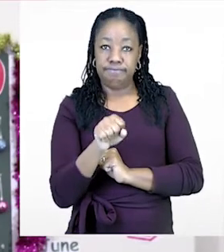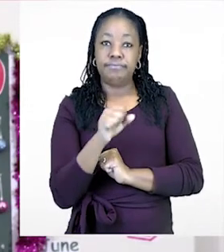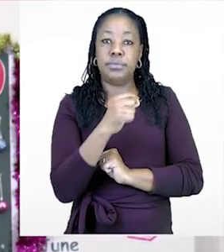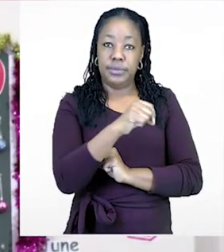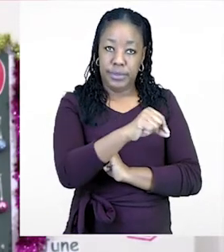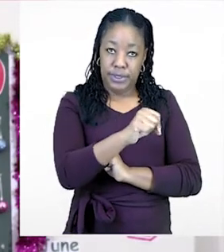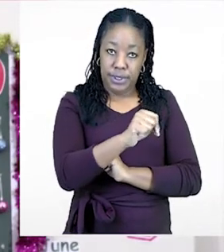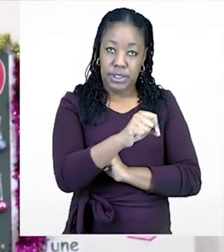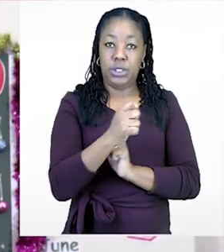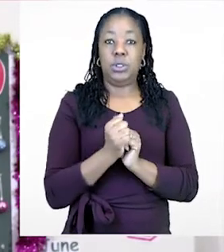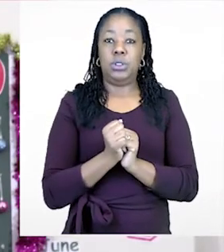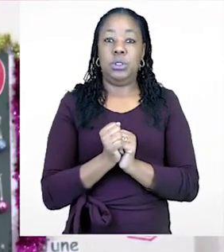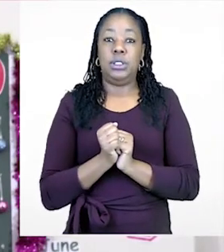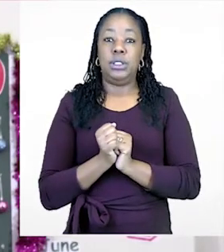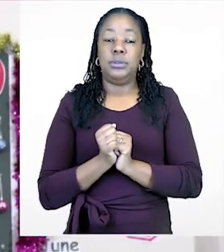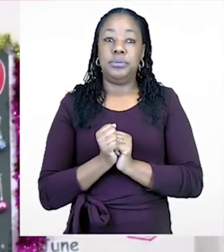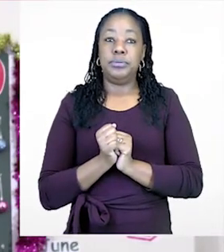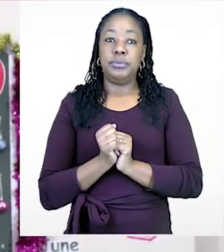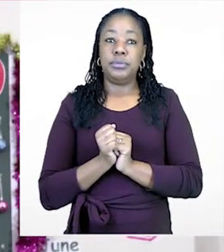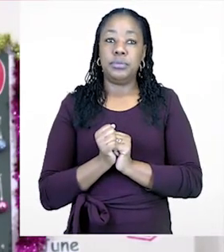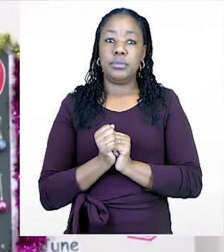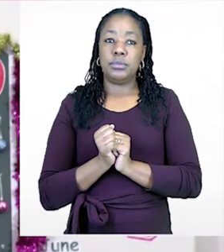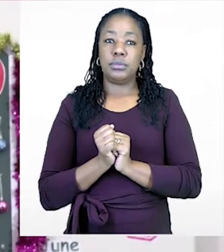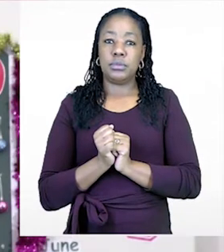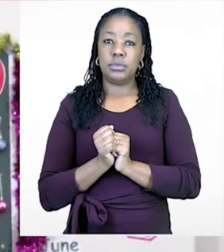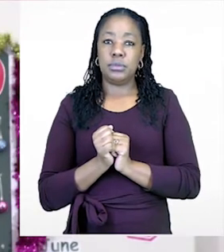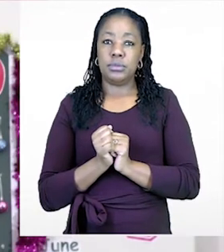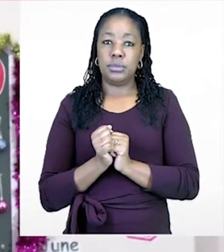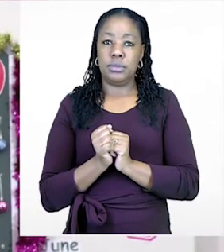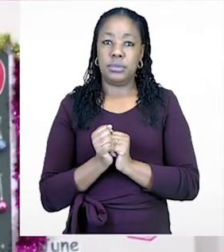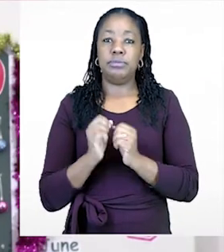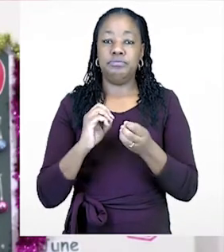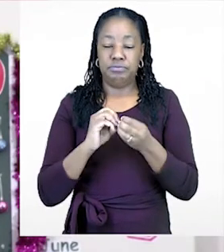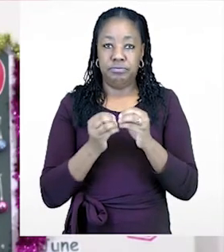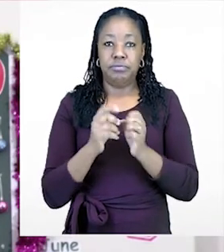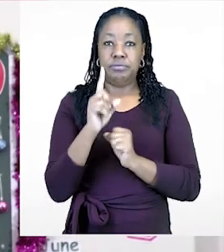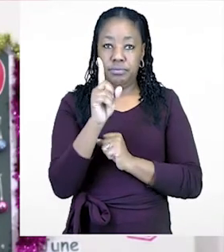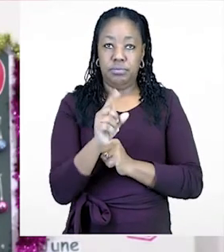that one right, well done. I would like you to please write the number 1.